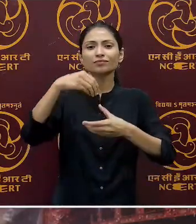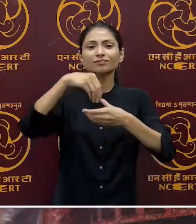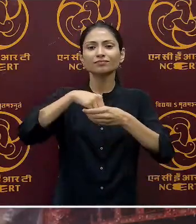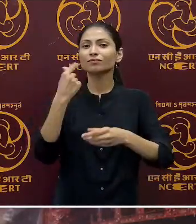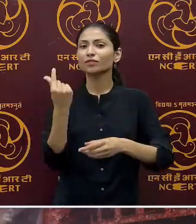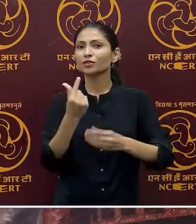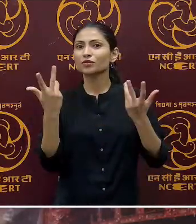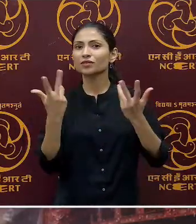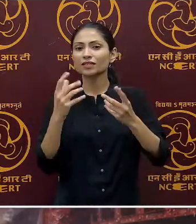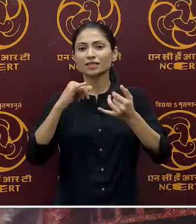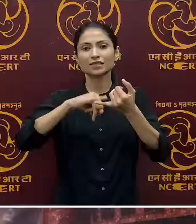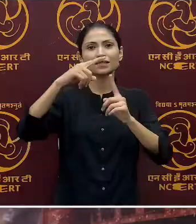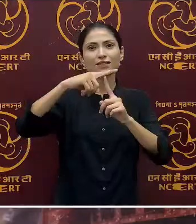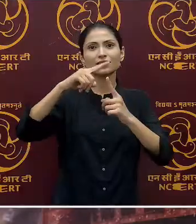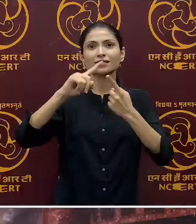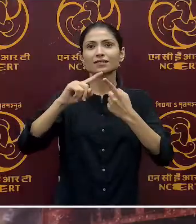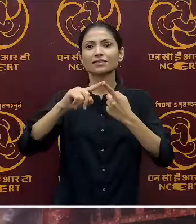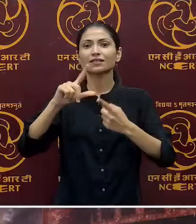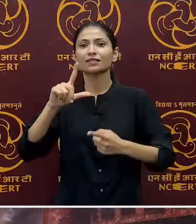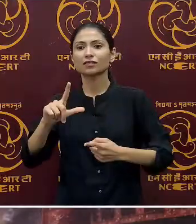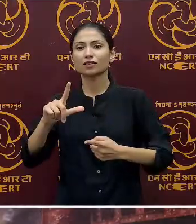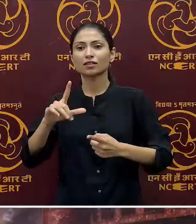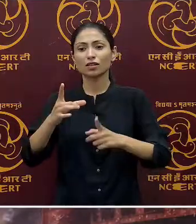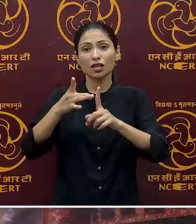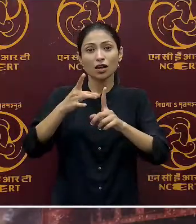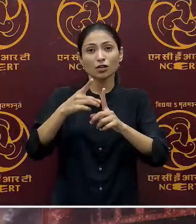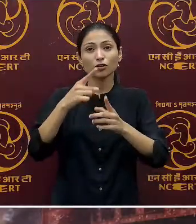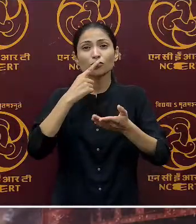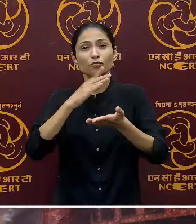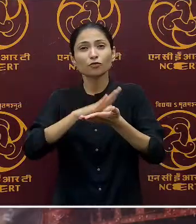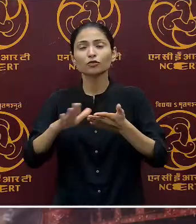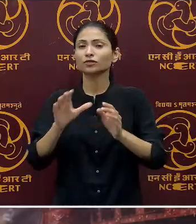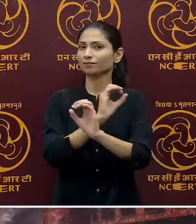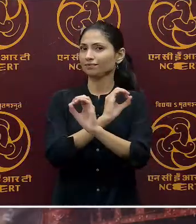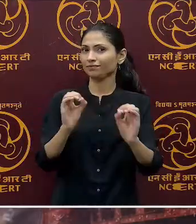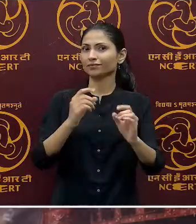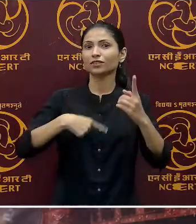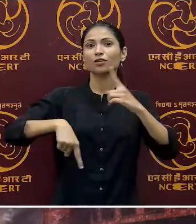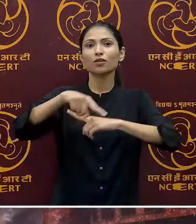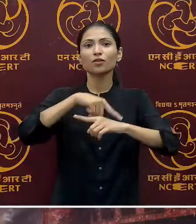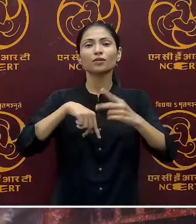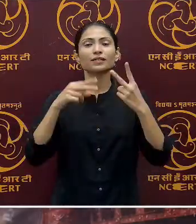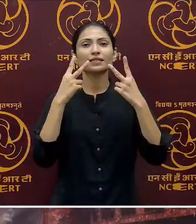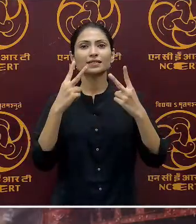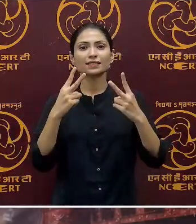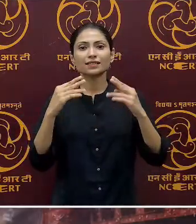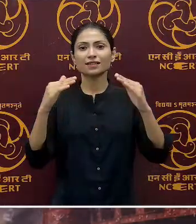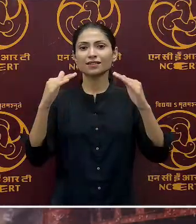get corroded easily. So generally we can say that in our kitchen, avoid